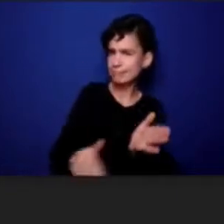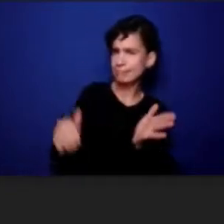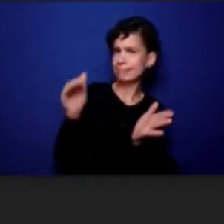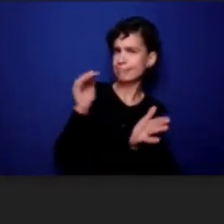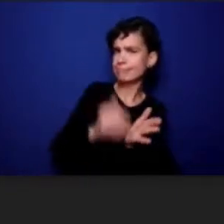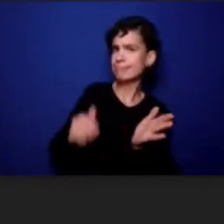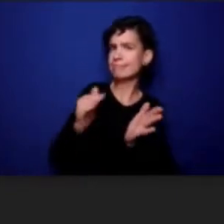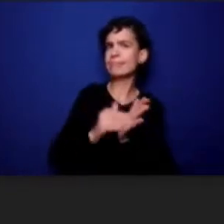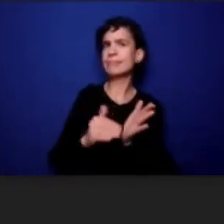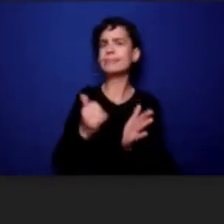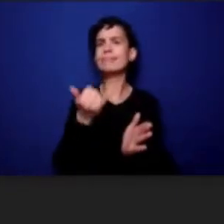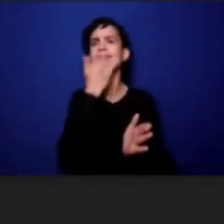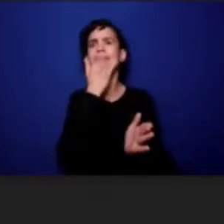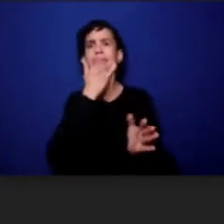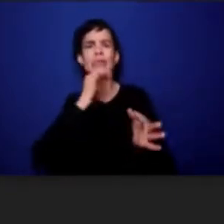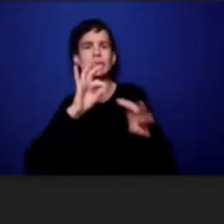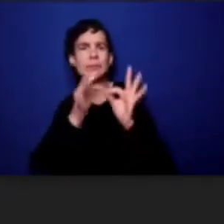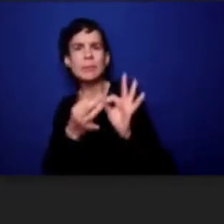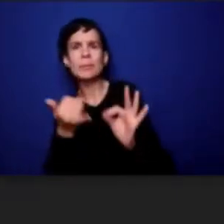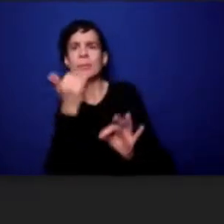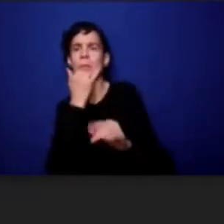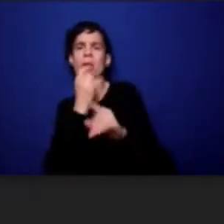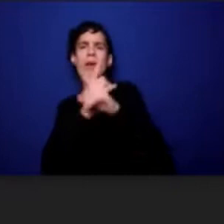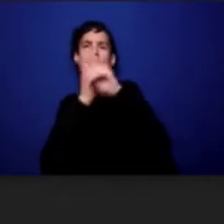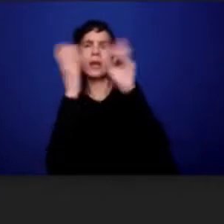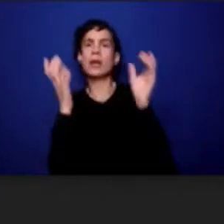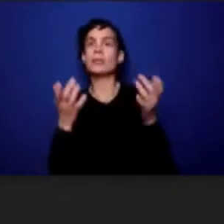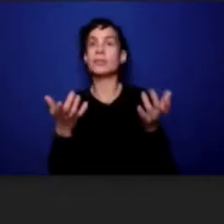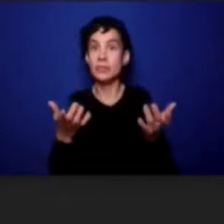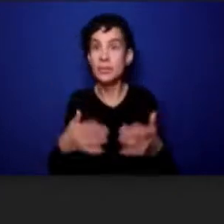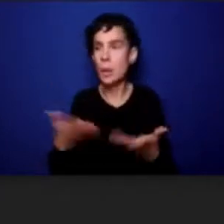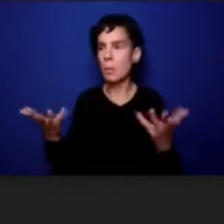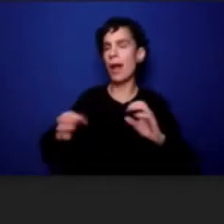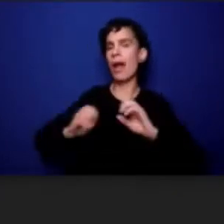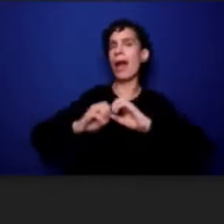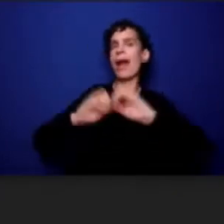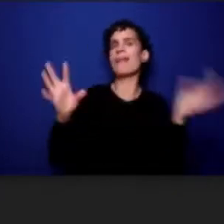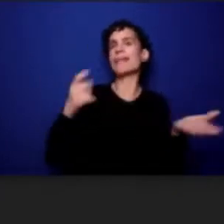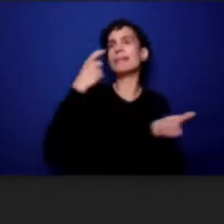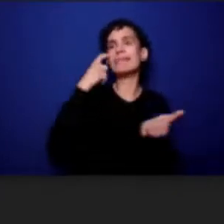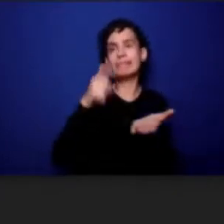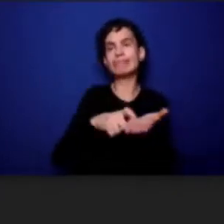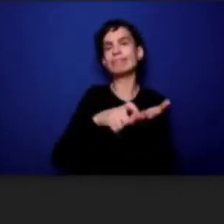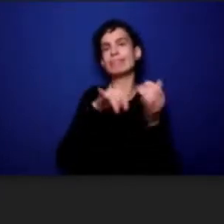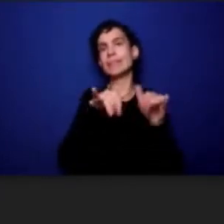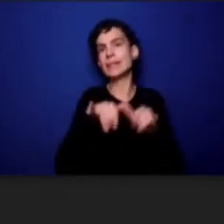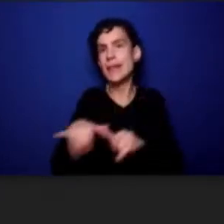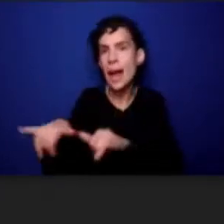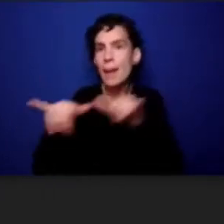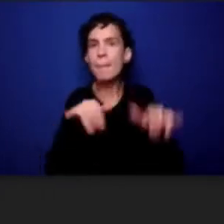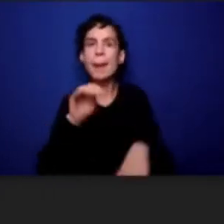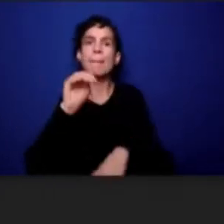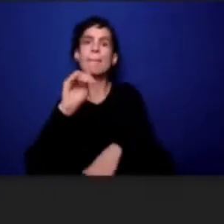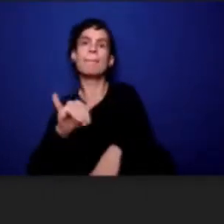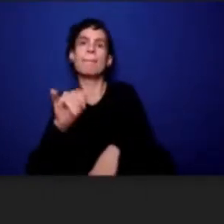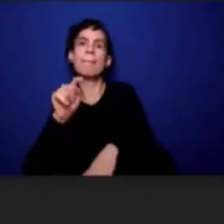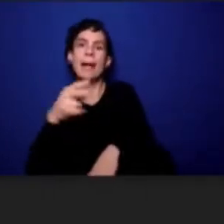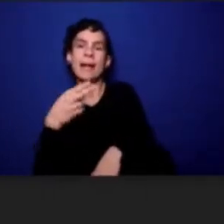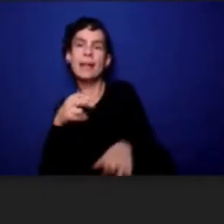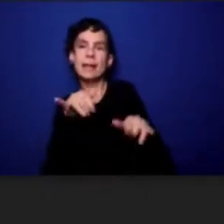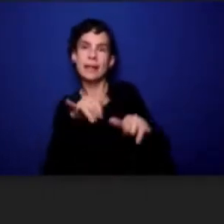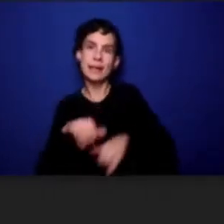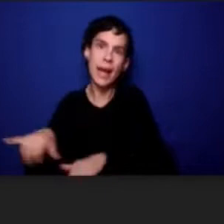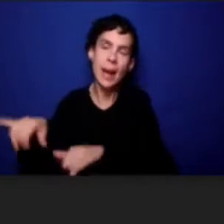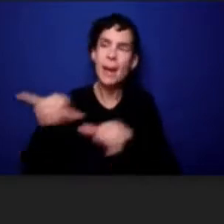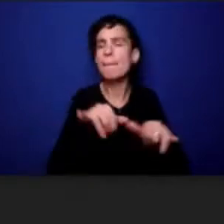frequent misinterpretation of, what is obviously a very common myth and, right. A very common source